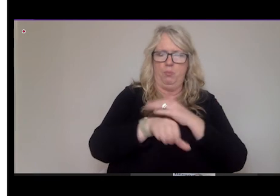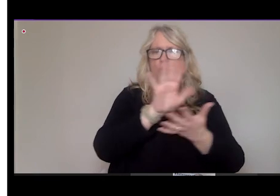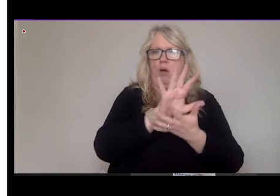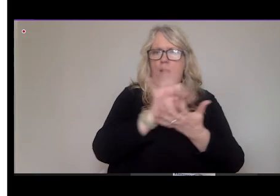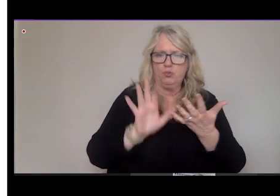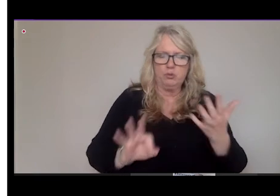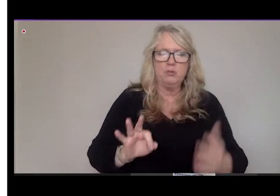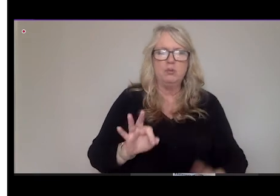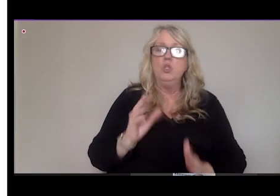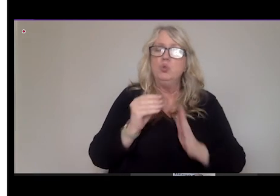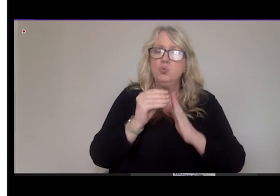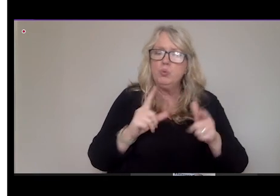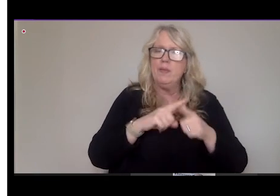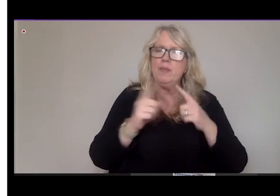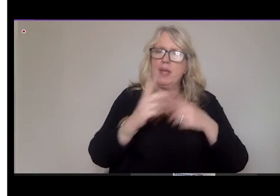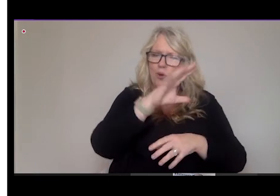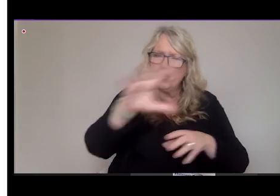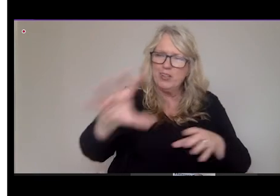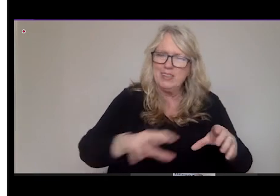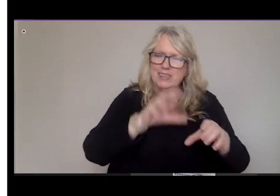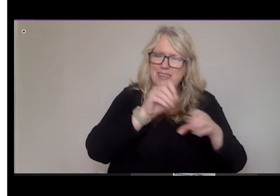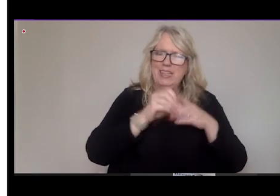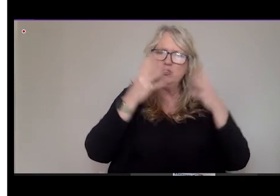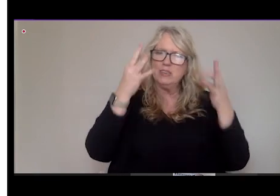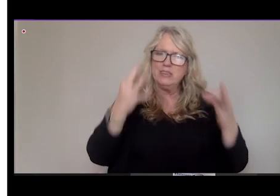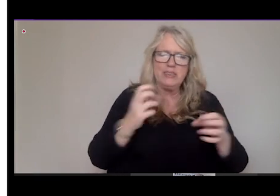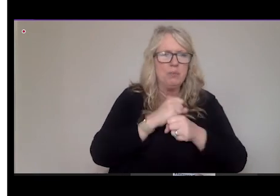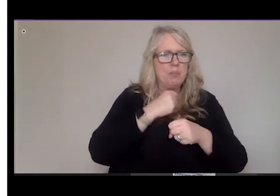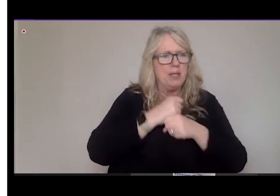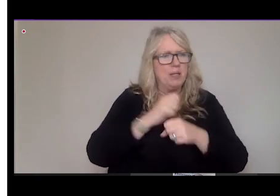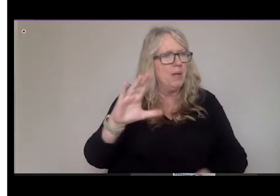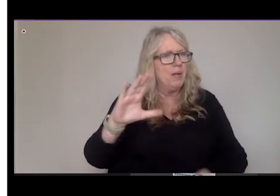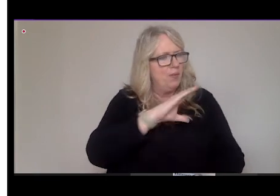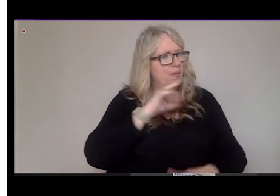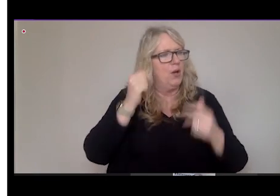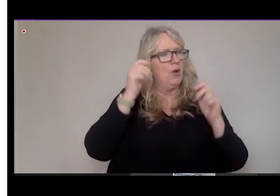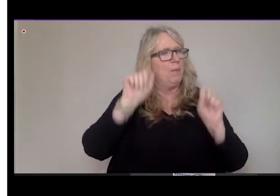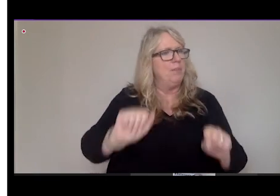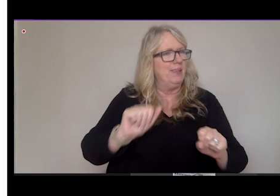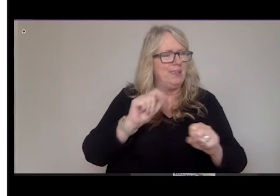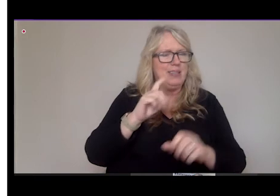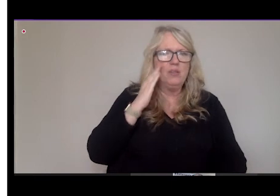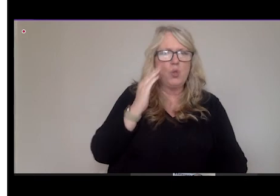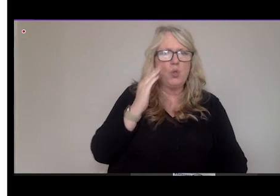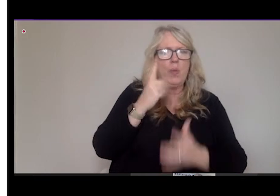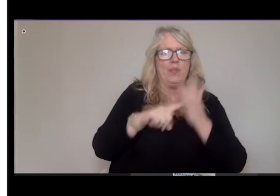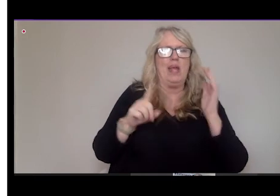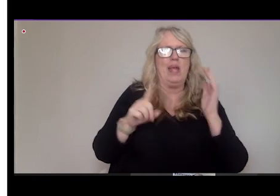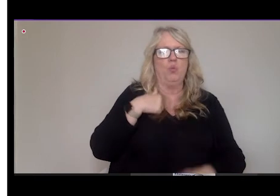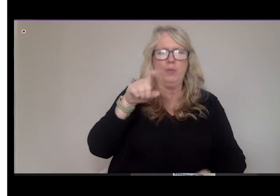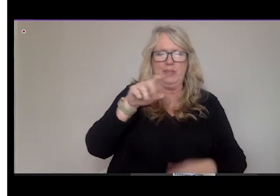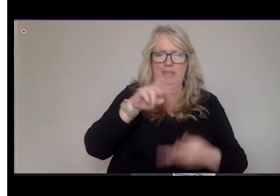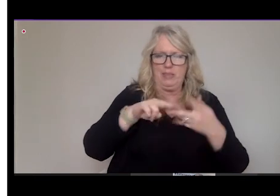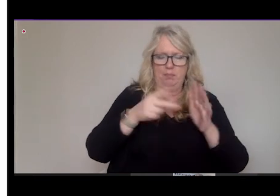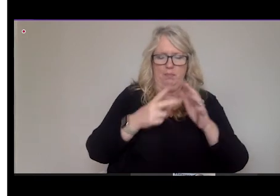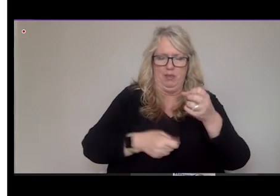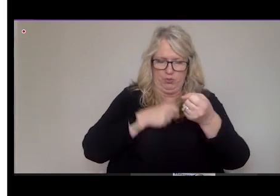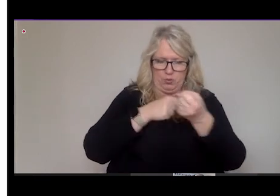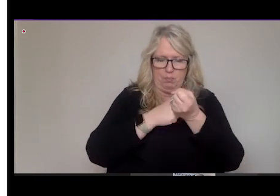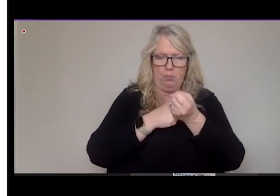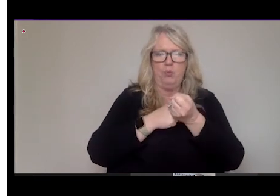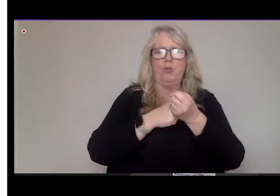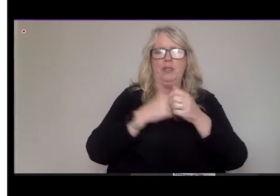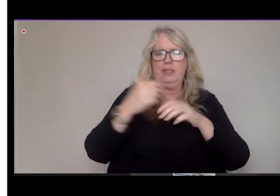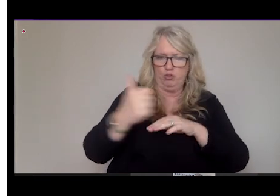accessible transportation options. Students are engaged in decision-making about their mobility choice. And that's what we